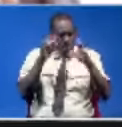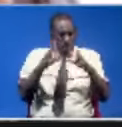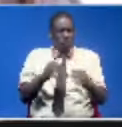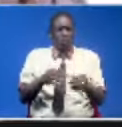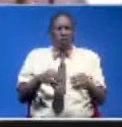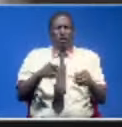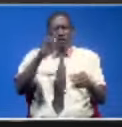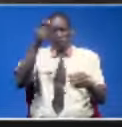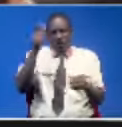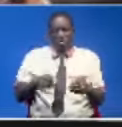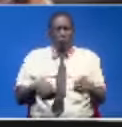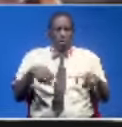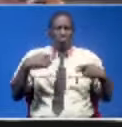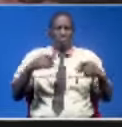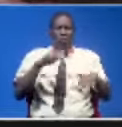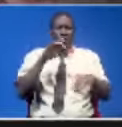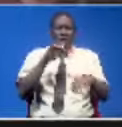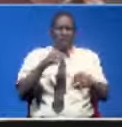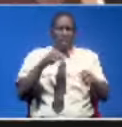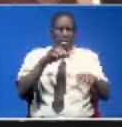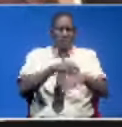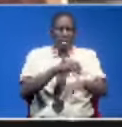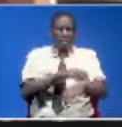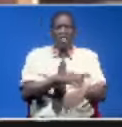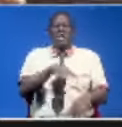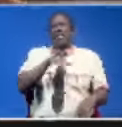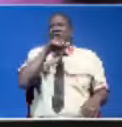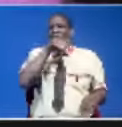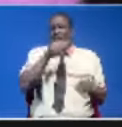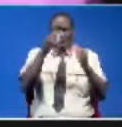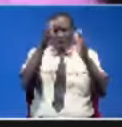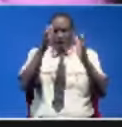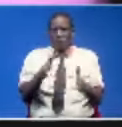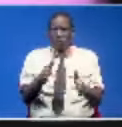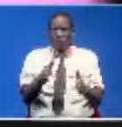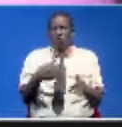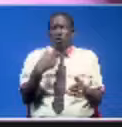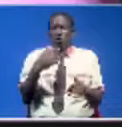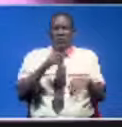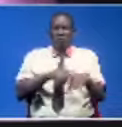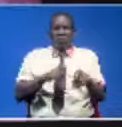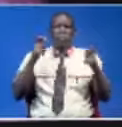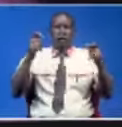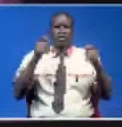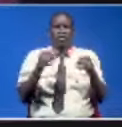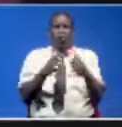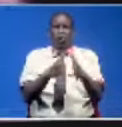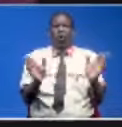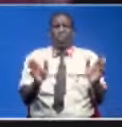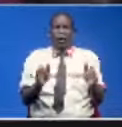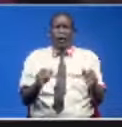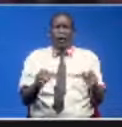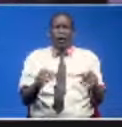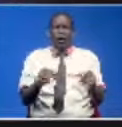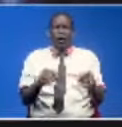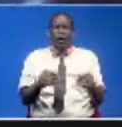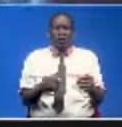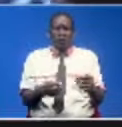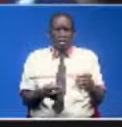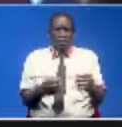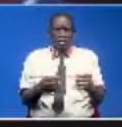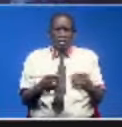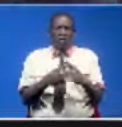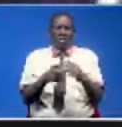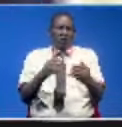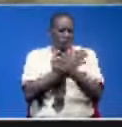victims. Raila Odinga, the man who at the height of the protests openly rekindled his friendship with President William